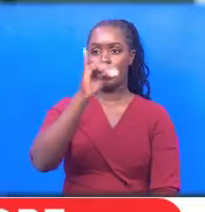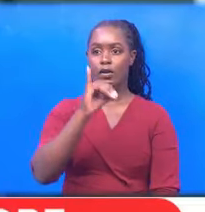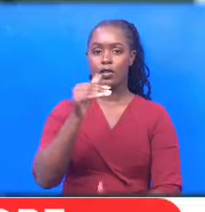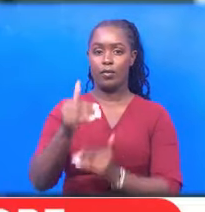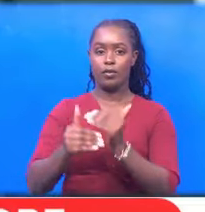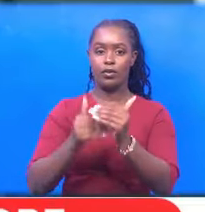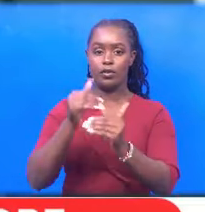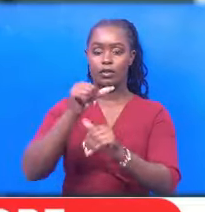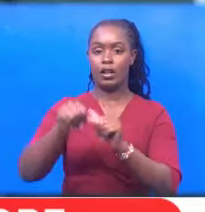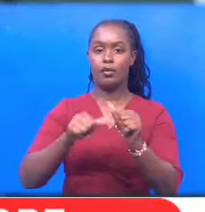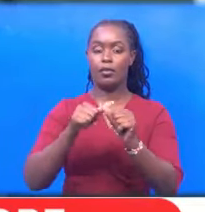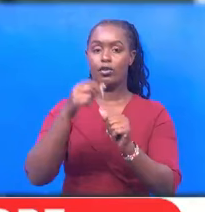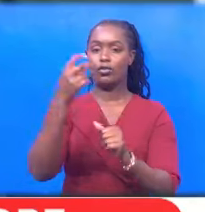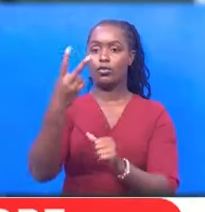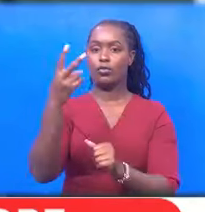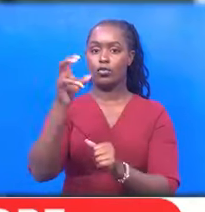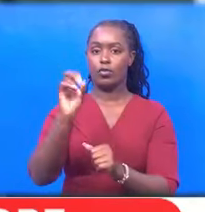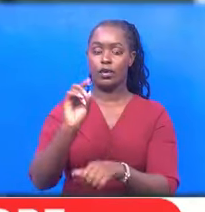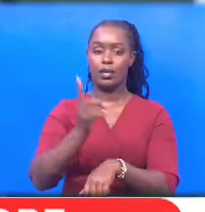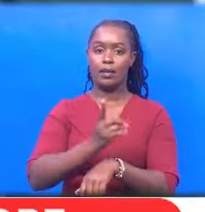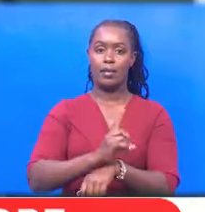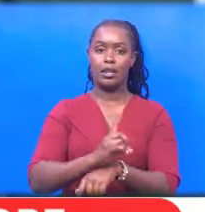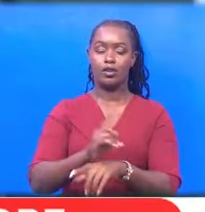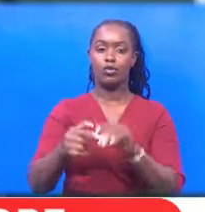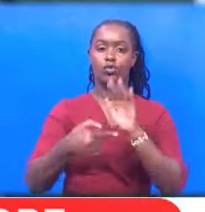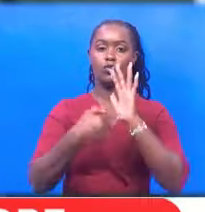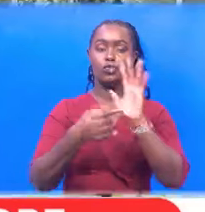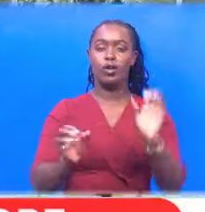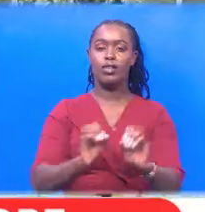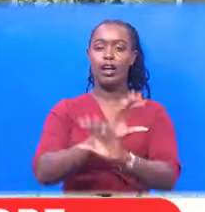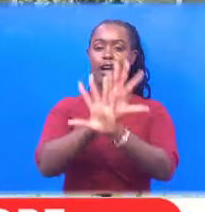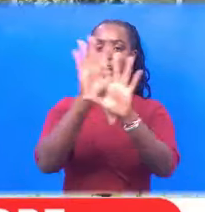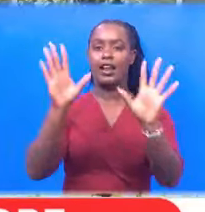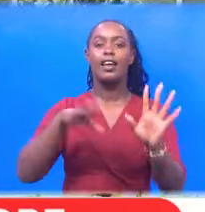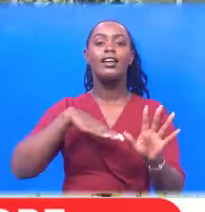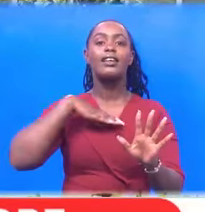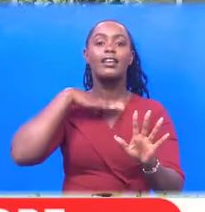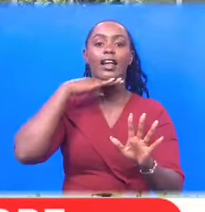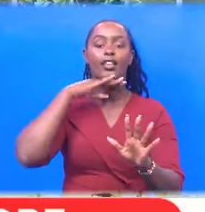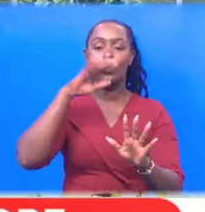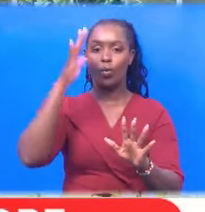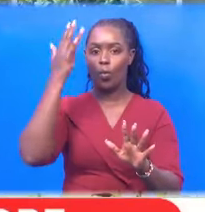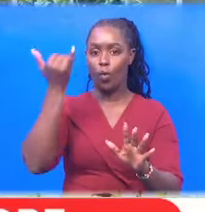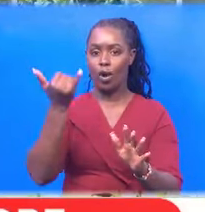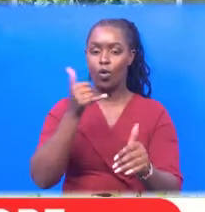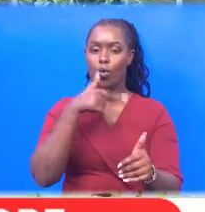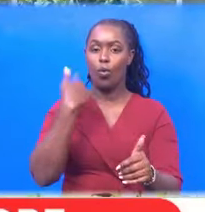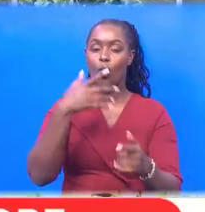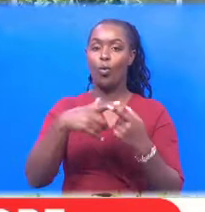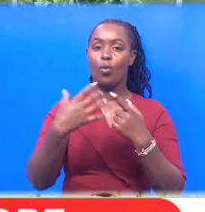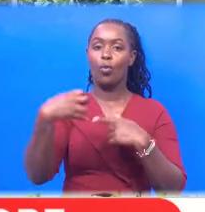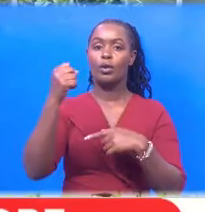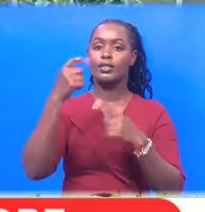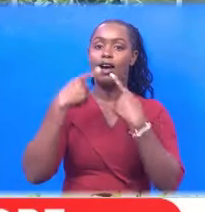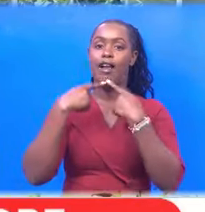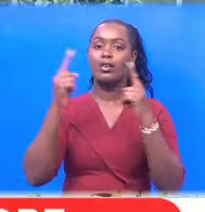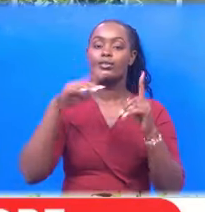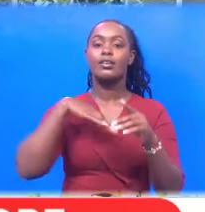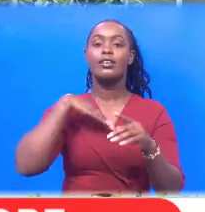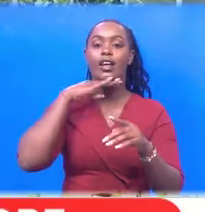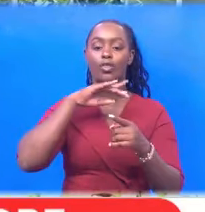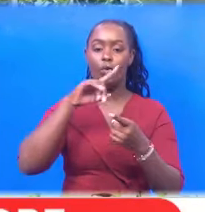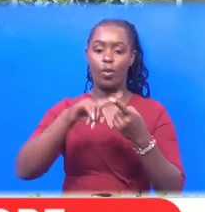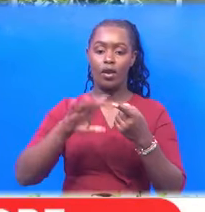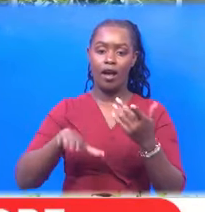20 minutes illuminated more light into the death of the mother of two, who was pronounced dead on arrival at Kiambu Hospital, where she had been